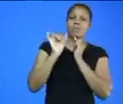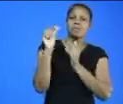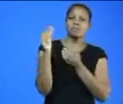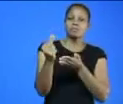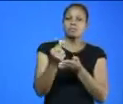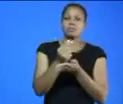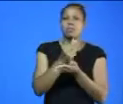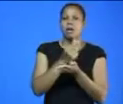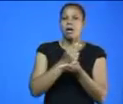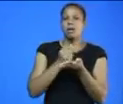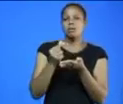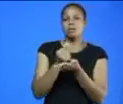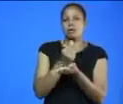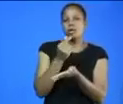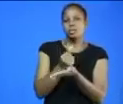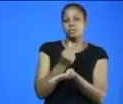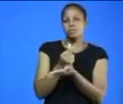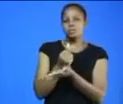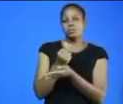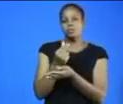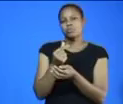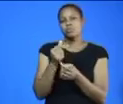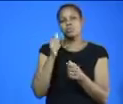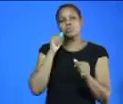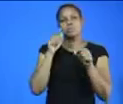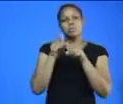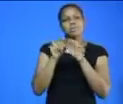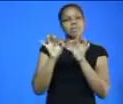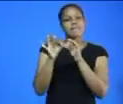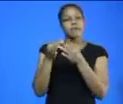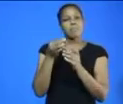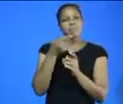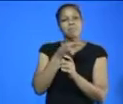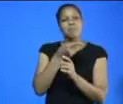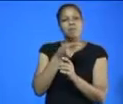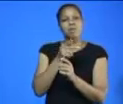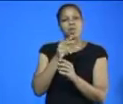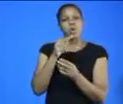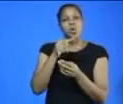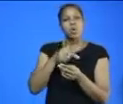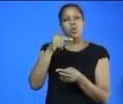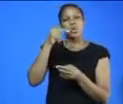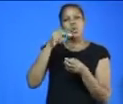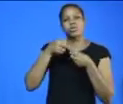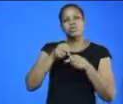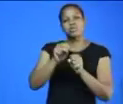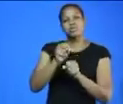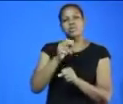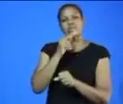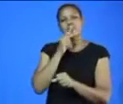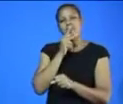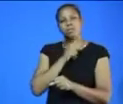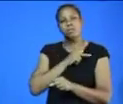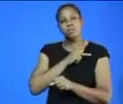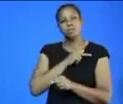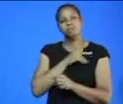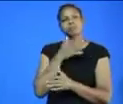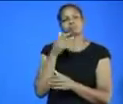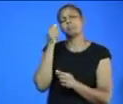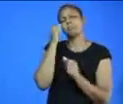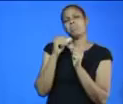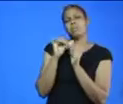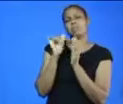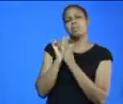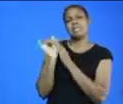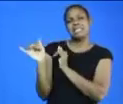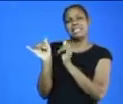our sister's family in North Street, be mindful that the same prayer we pray for